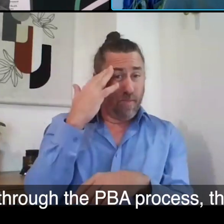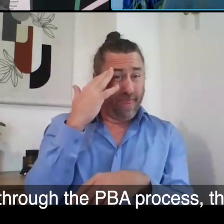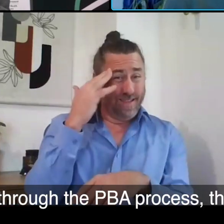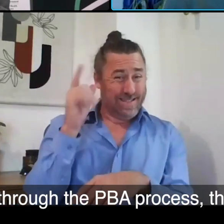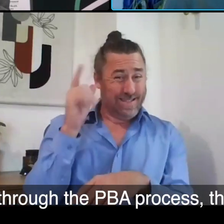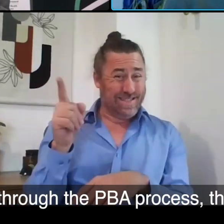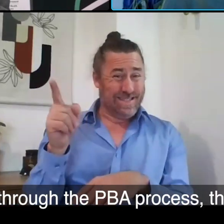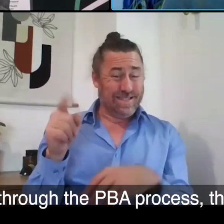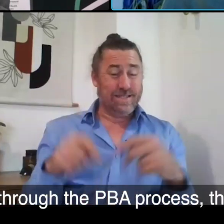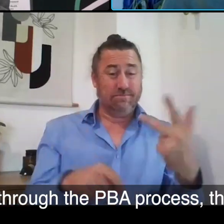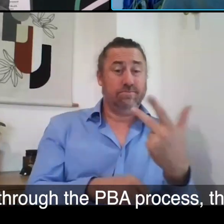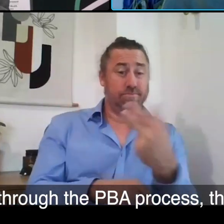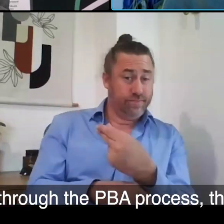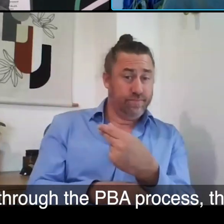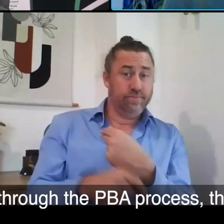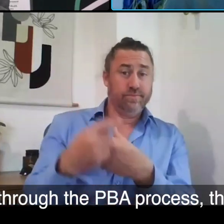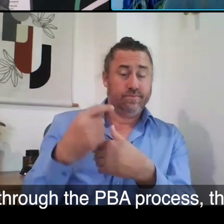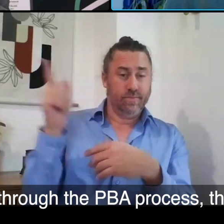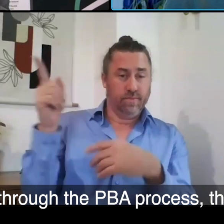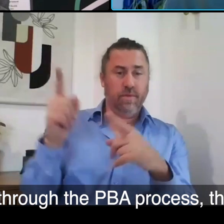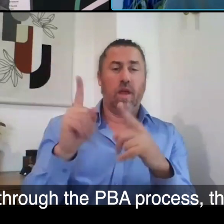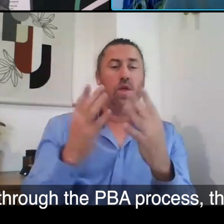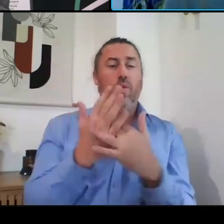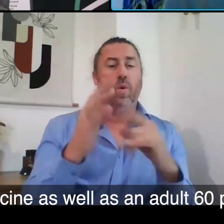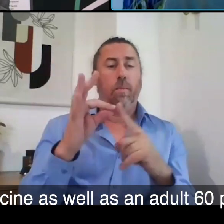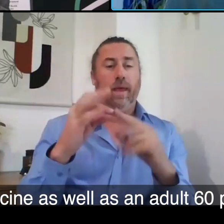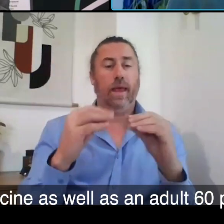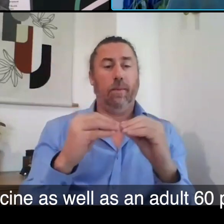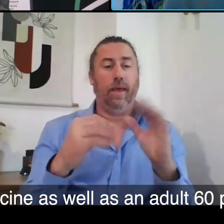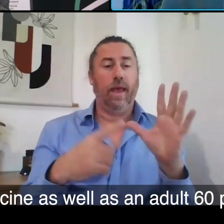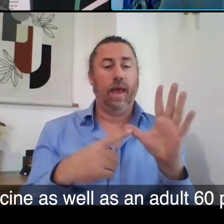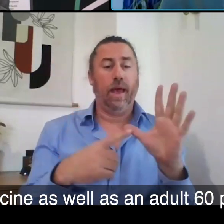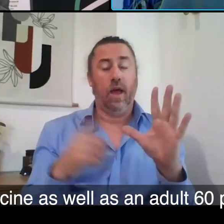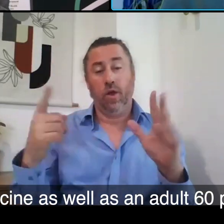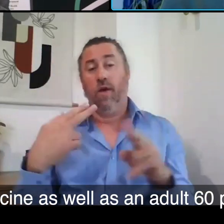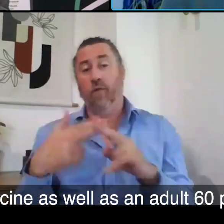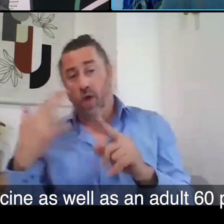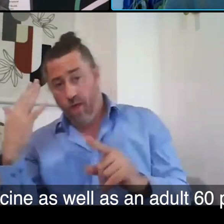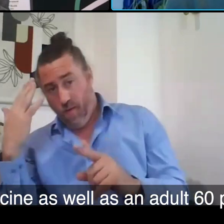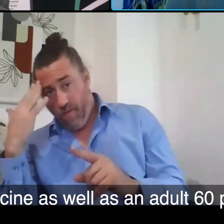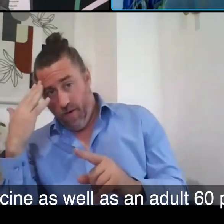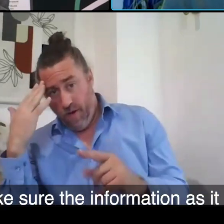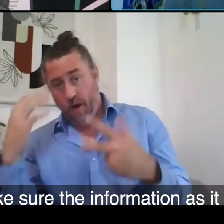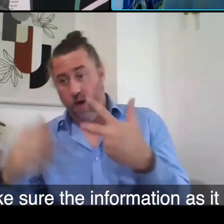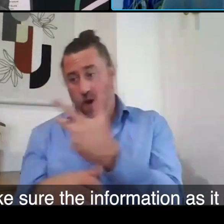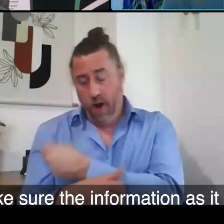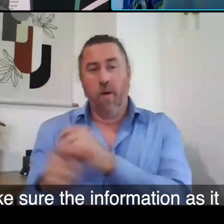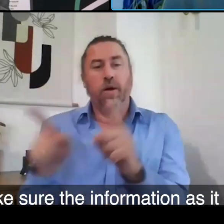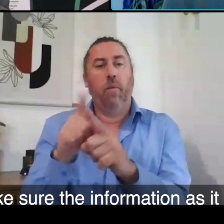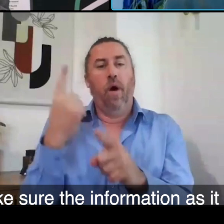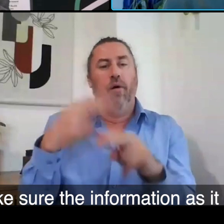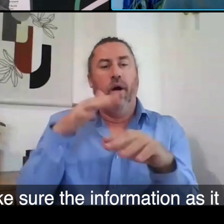as mentioned, through the PBA process. That is both a maternal vaccine as well as an adult 60-plus vaccine. But we'll make